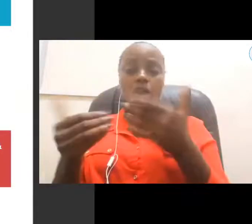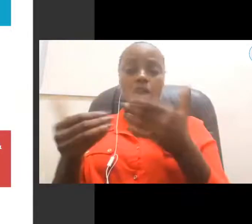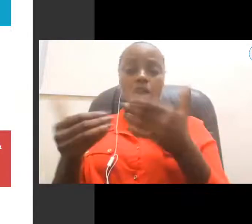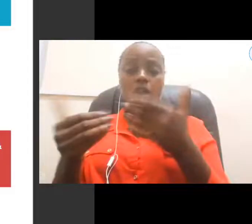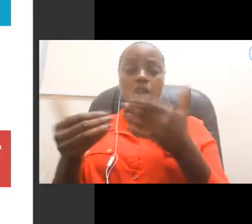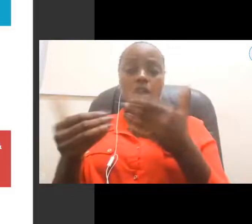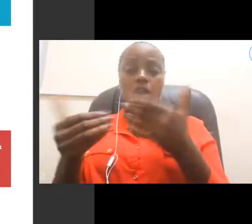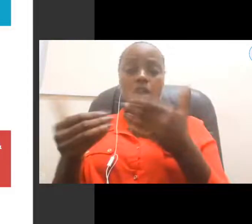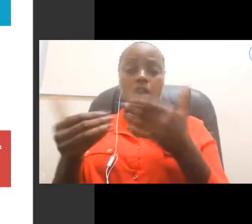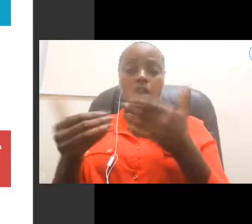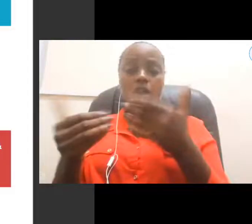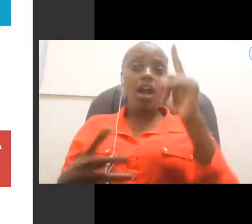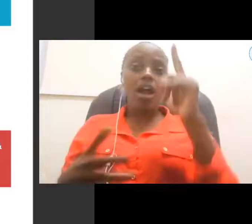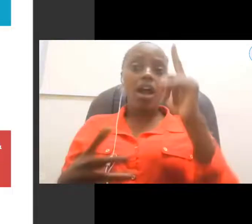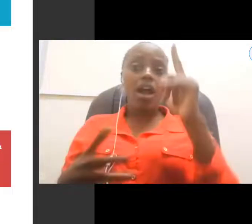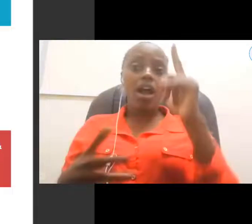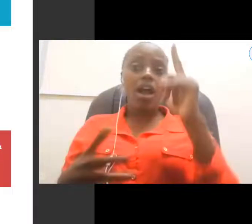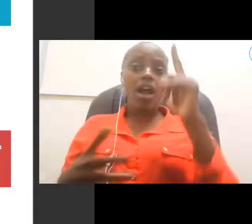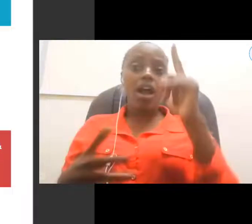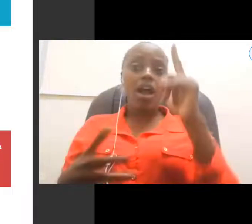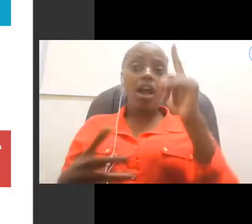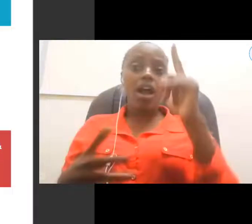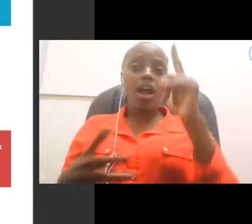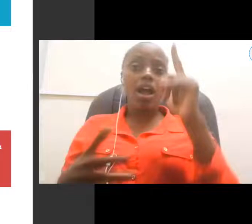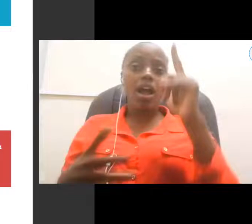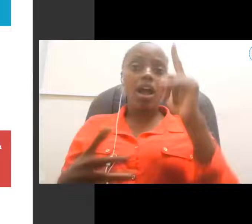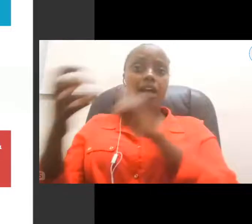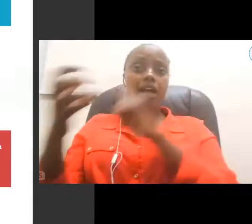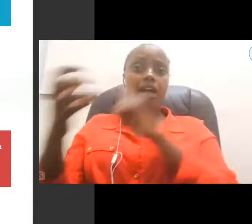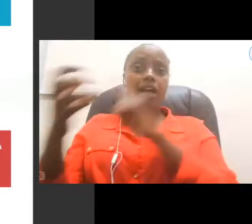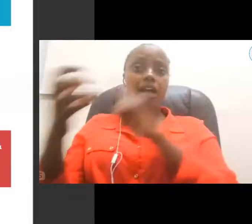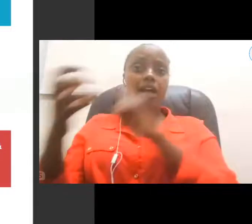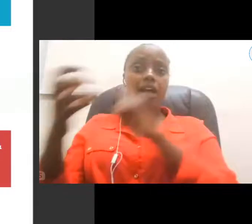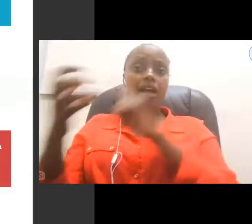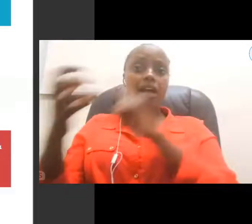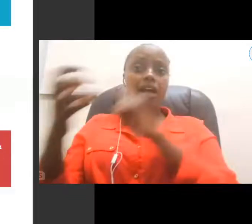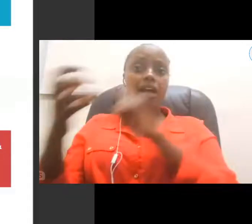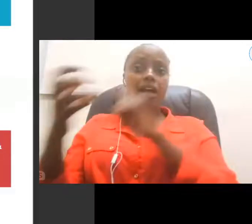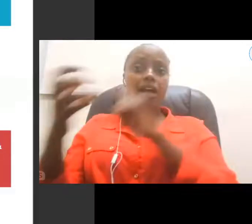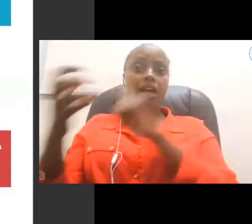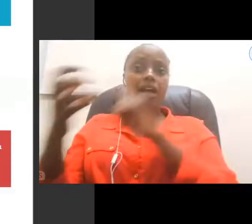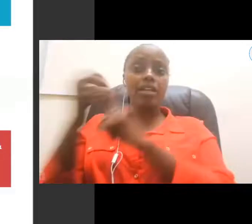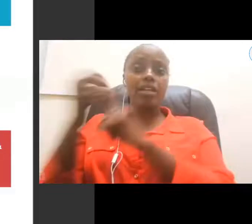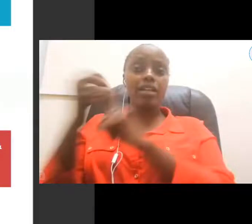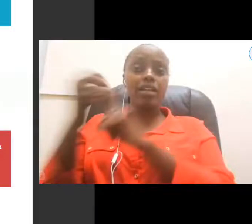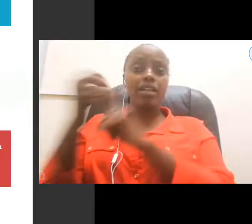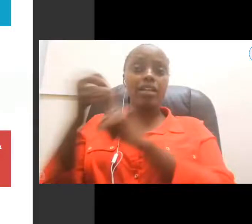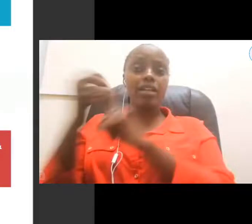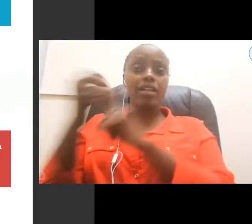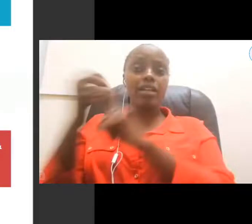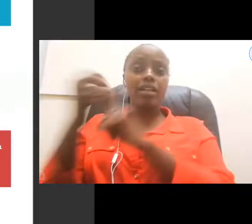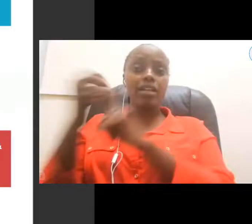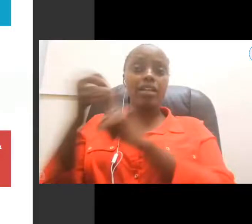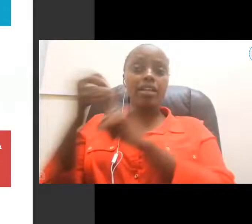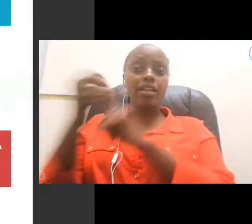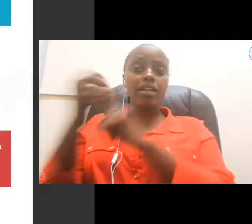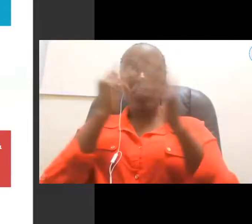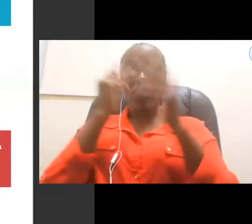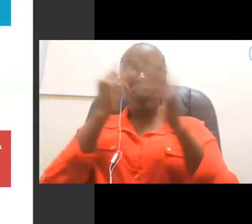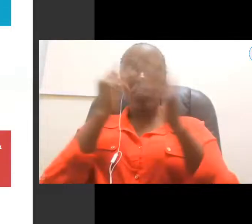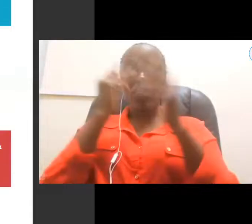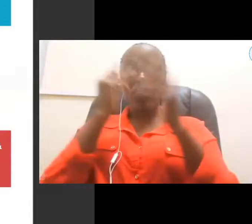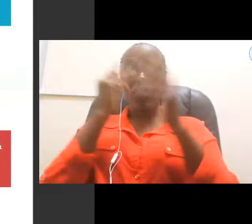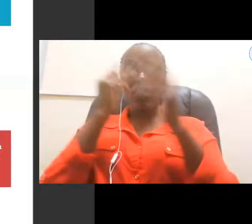vision and mission. And our vision and mission should be responding to the gap analysis, to the SWOT analysis, and also to